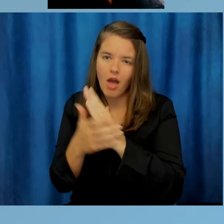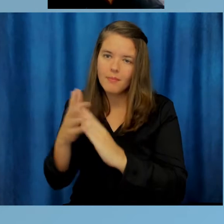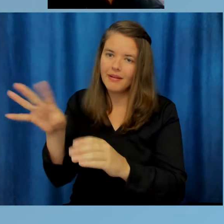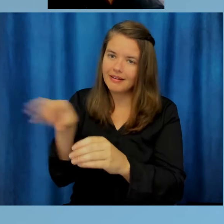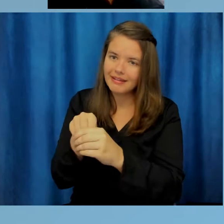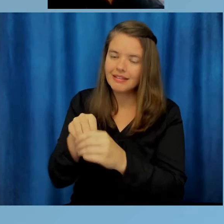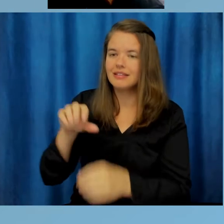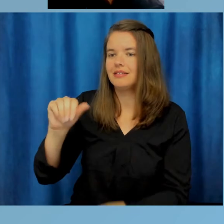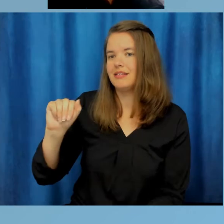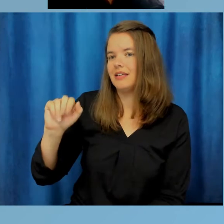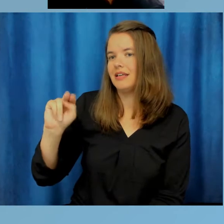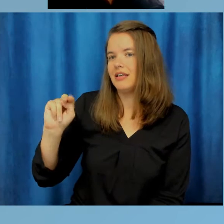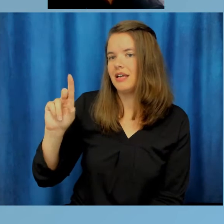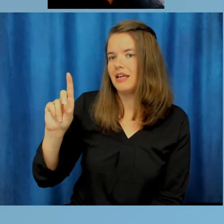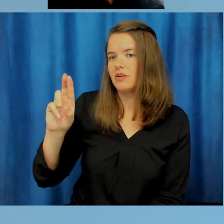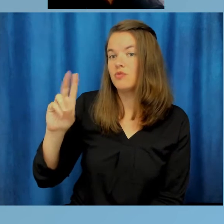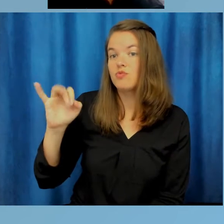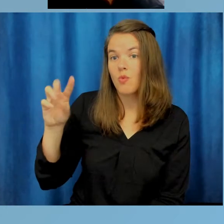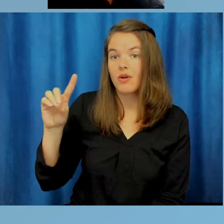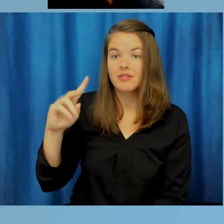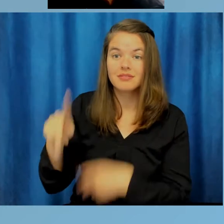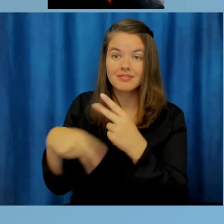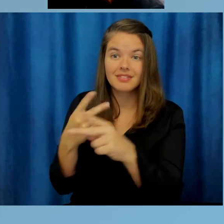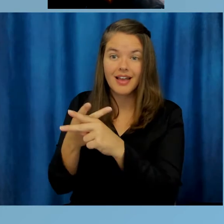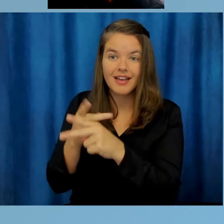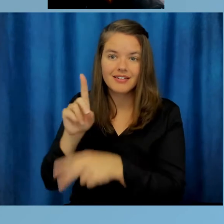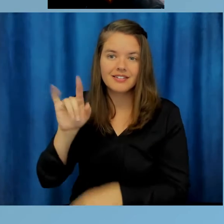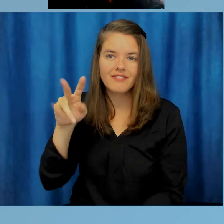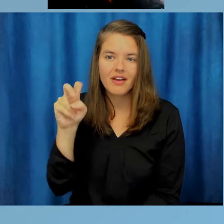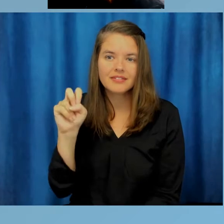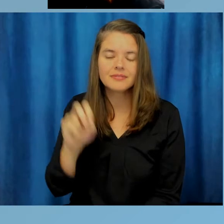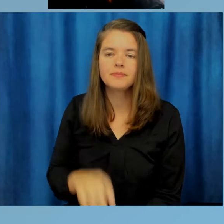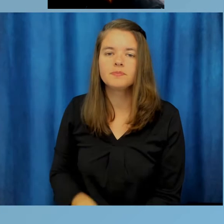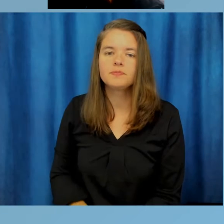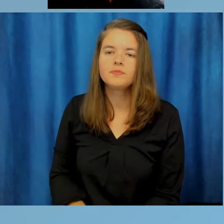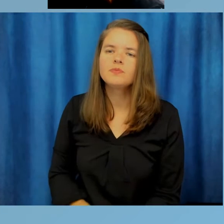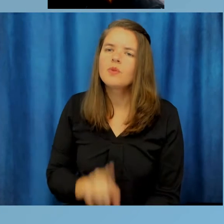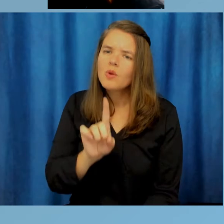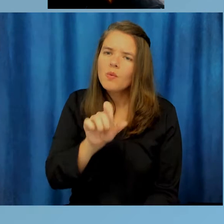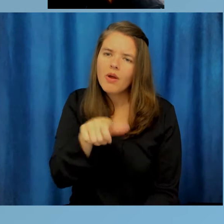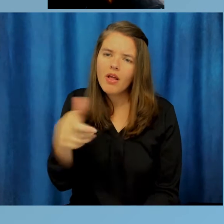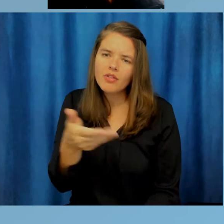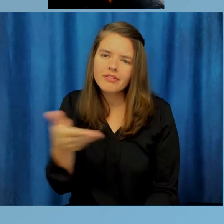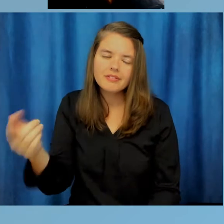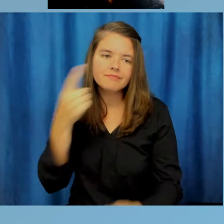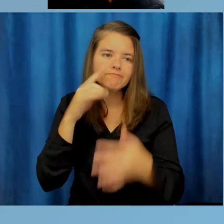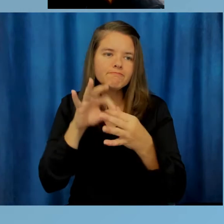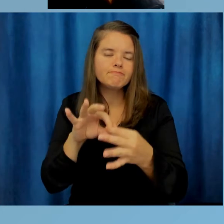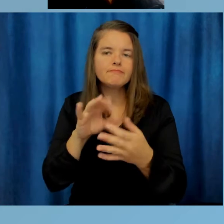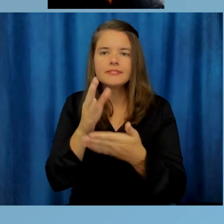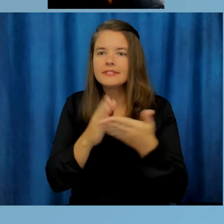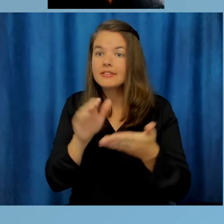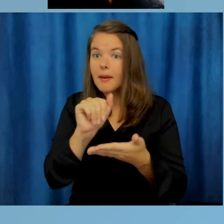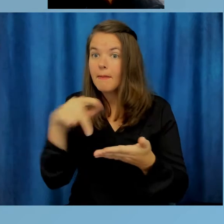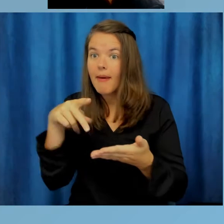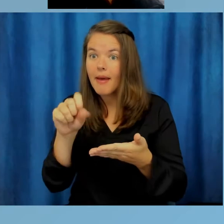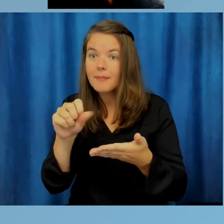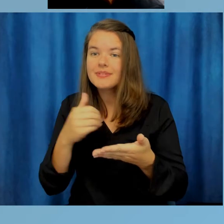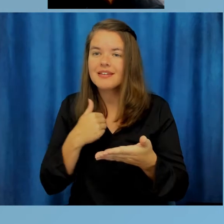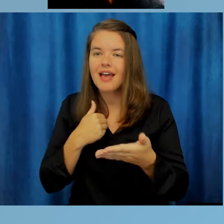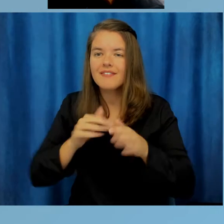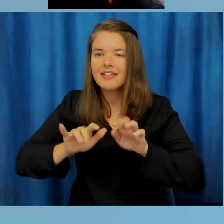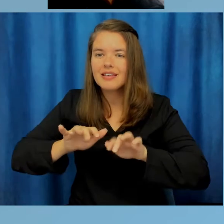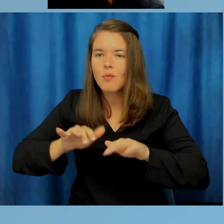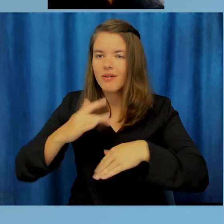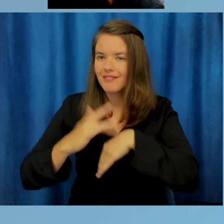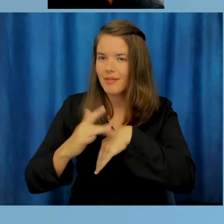built into Android type devices. One other thing about some of these apps as well is some of